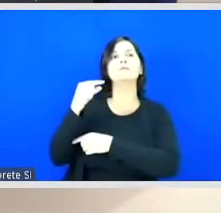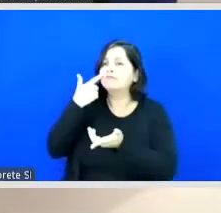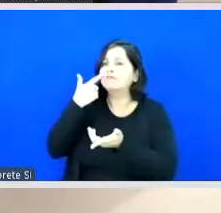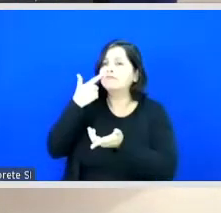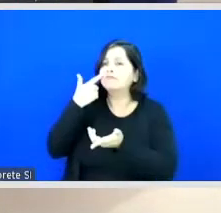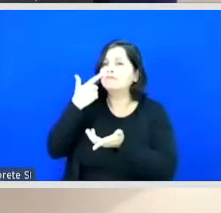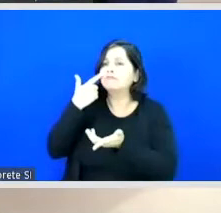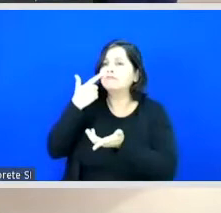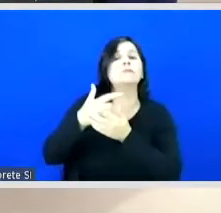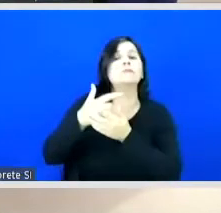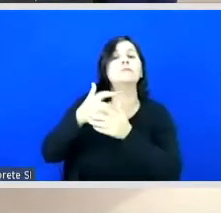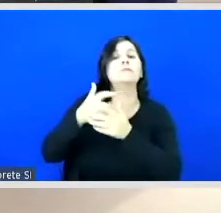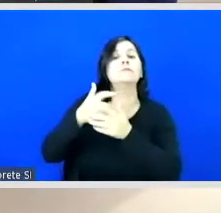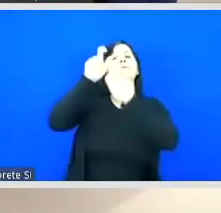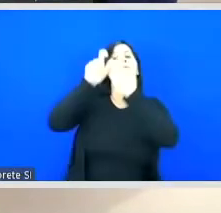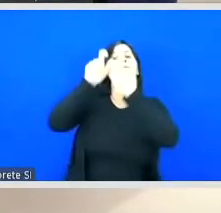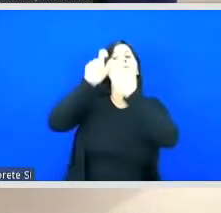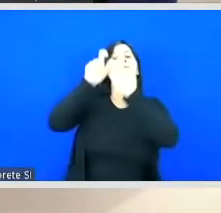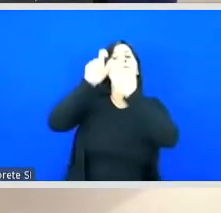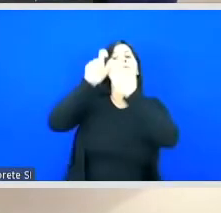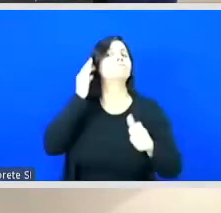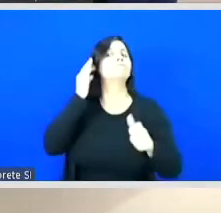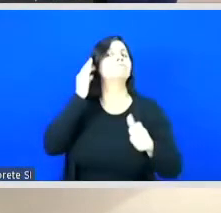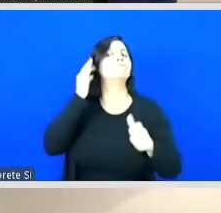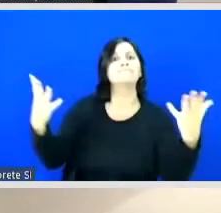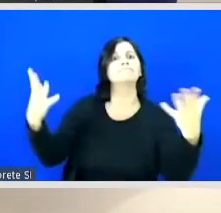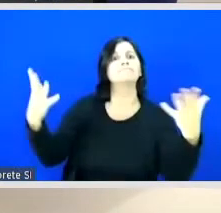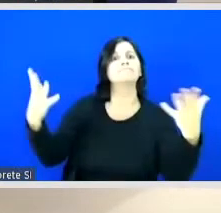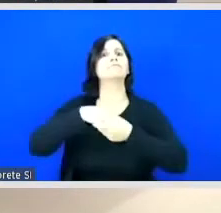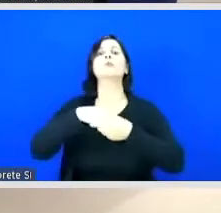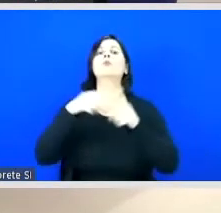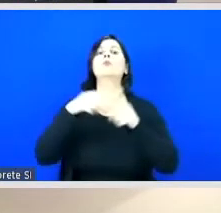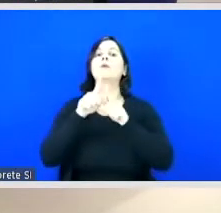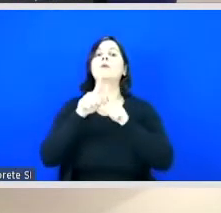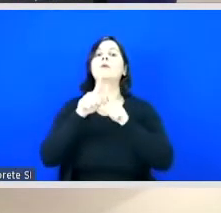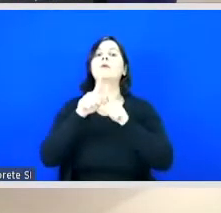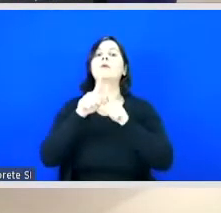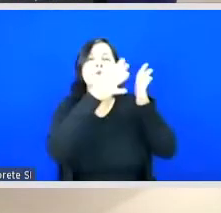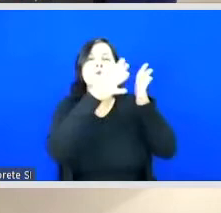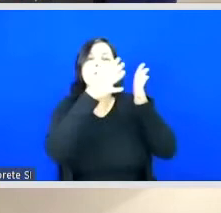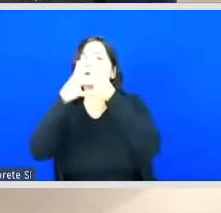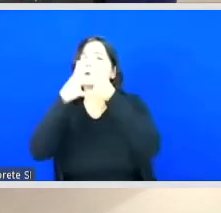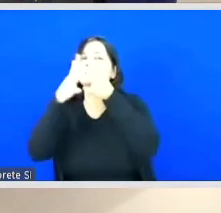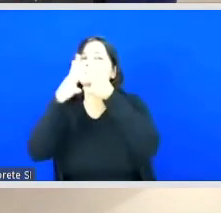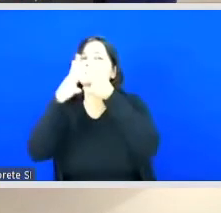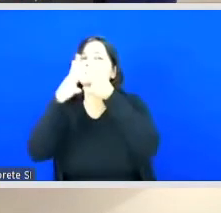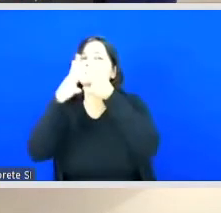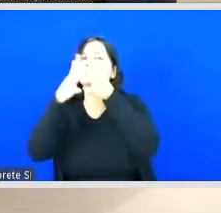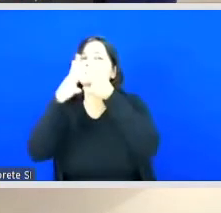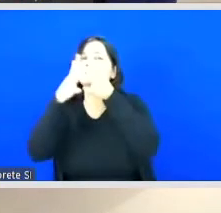on energy and also aquaculture, where more and more women are becoming involved in